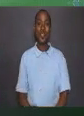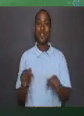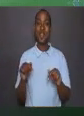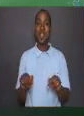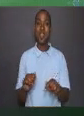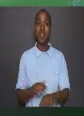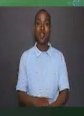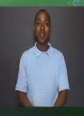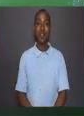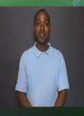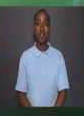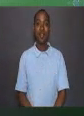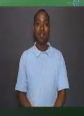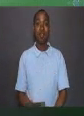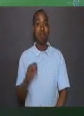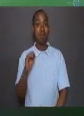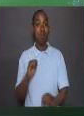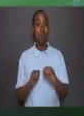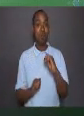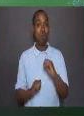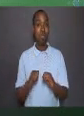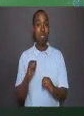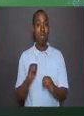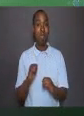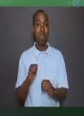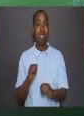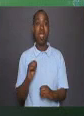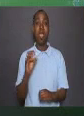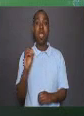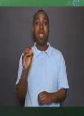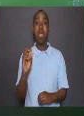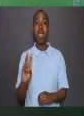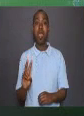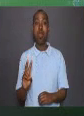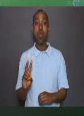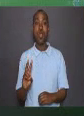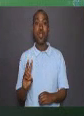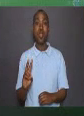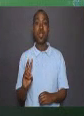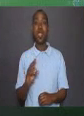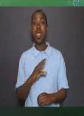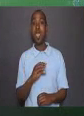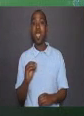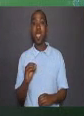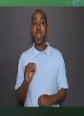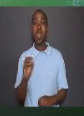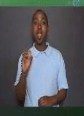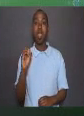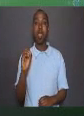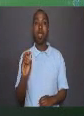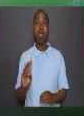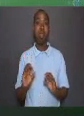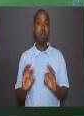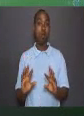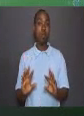Today, we will compare aerobic and anaerobic respiration.